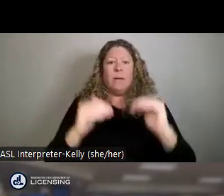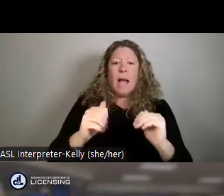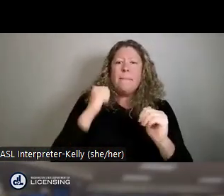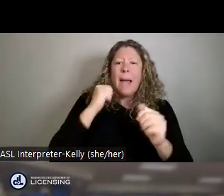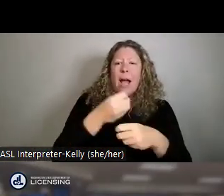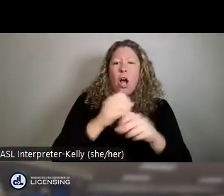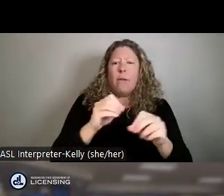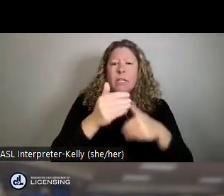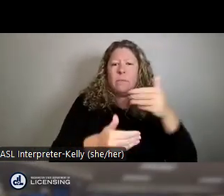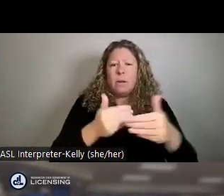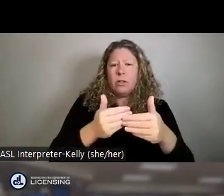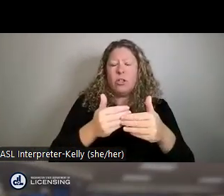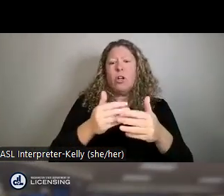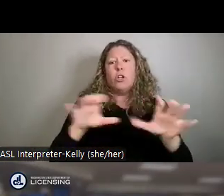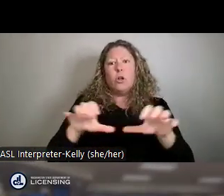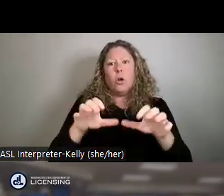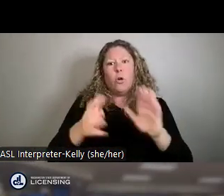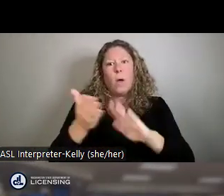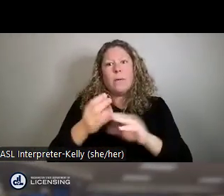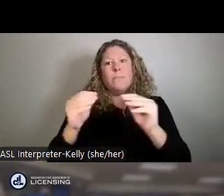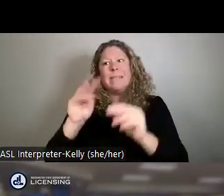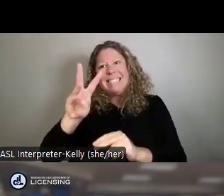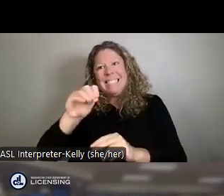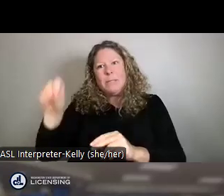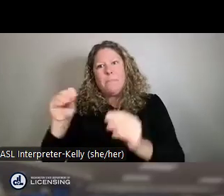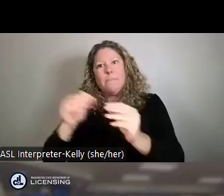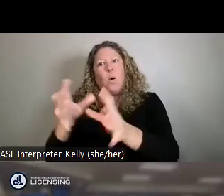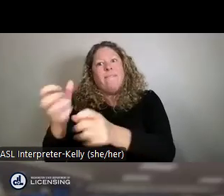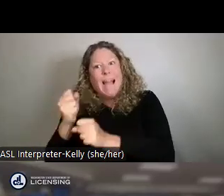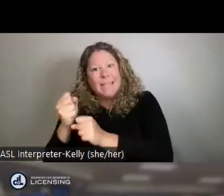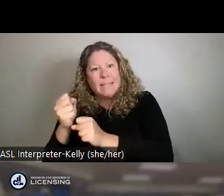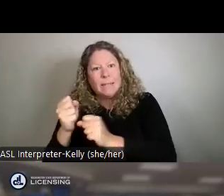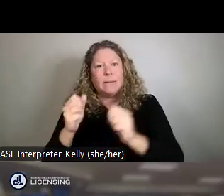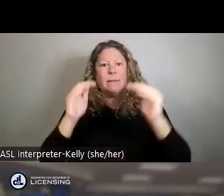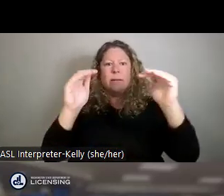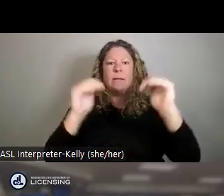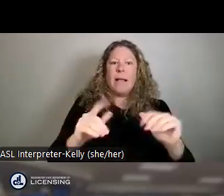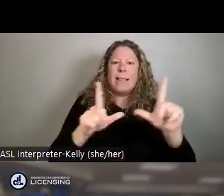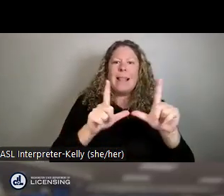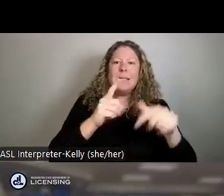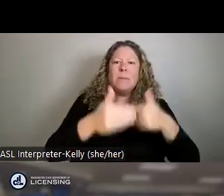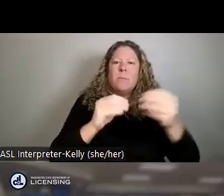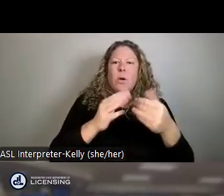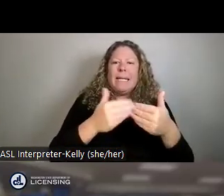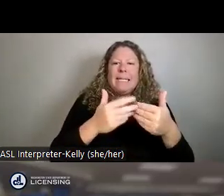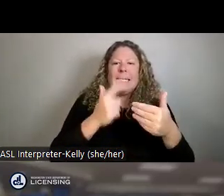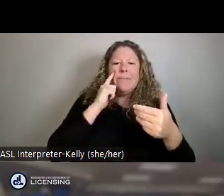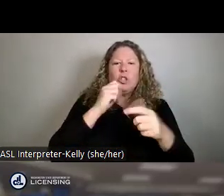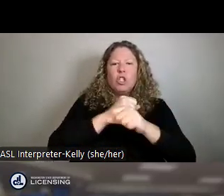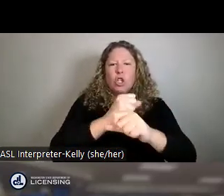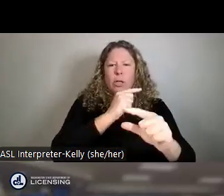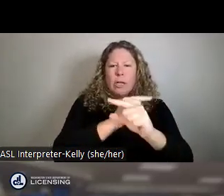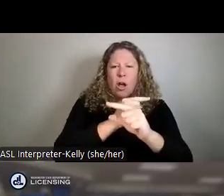completed 60% faster. We made the licensing process easier for guards to complete and for employees to